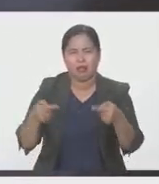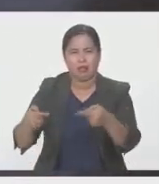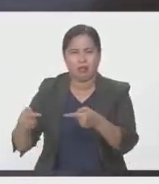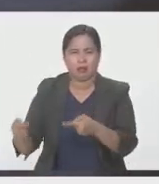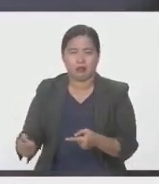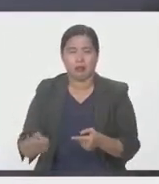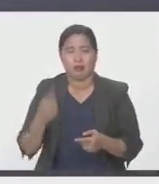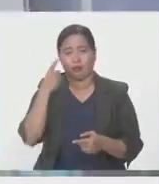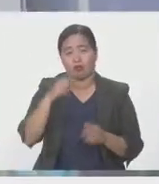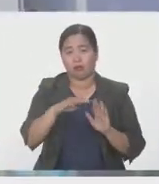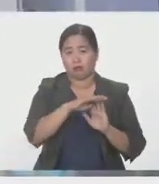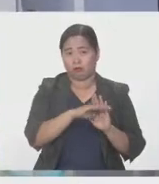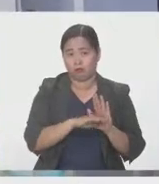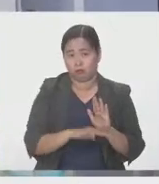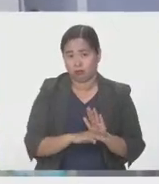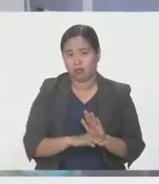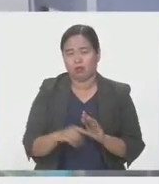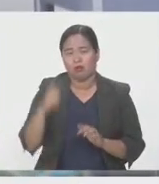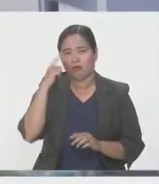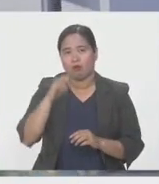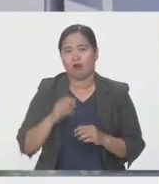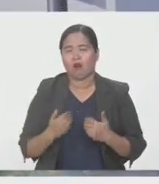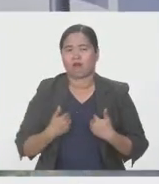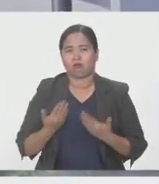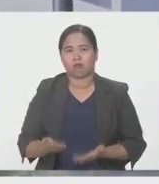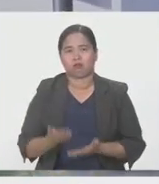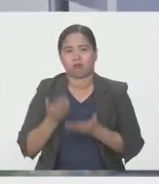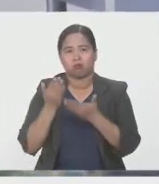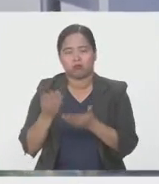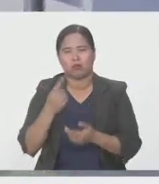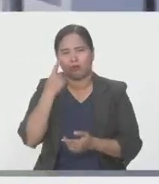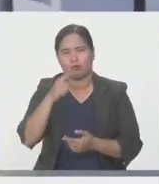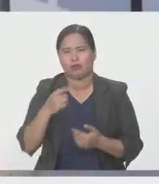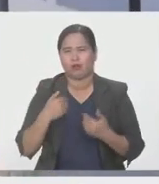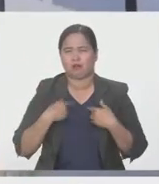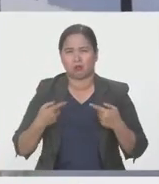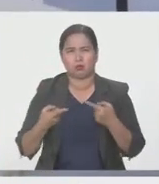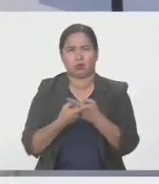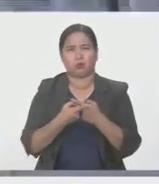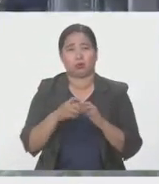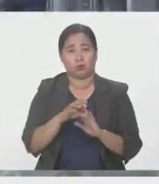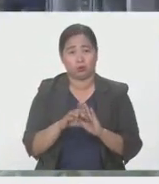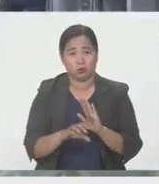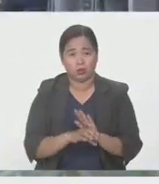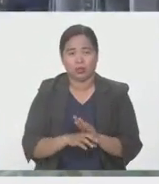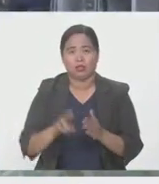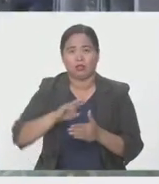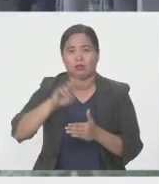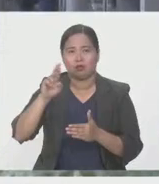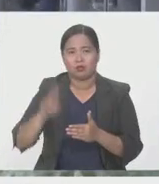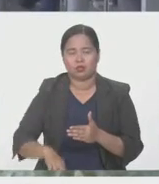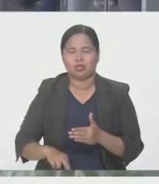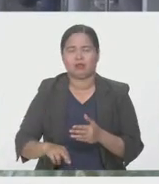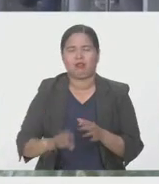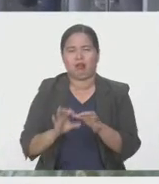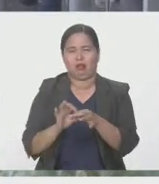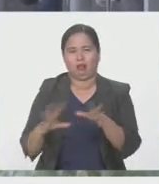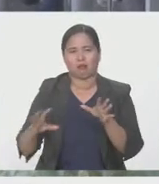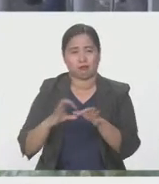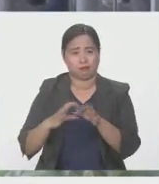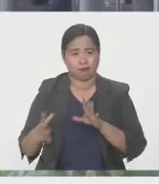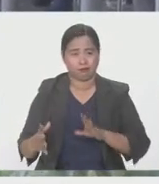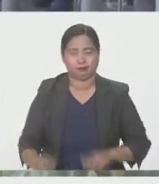Wilders' manifesto, particularly the extreme proposals and anti-constitutional measures, resulted in a rift between the